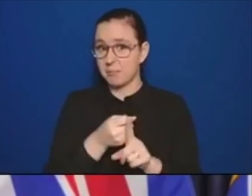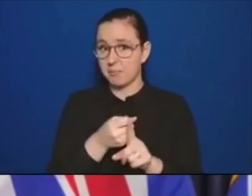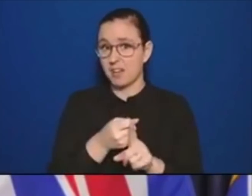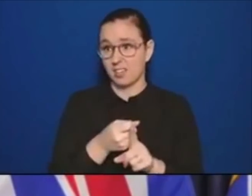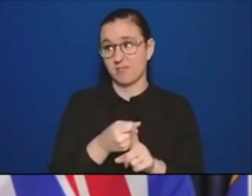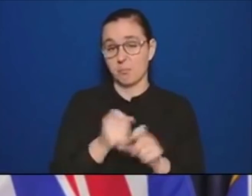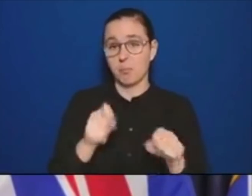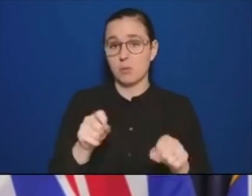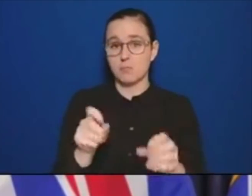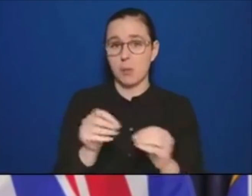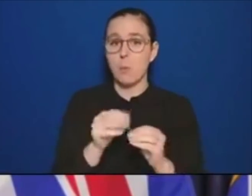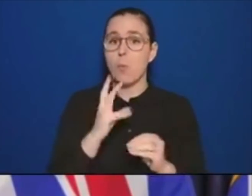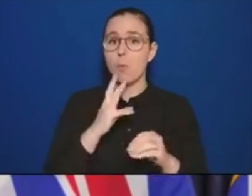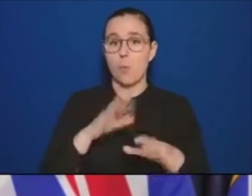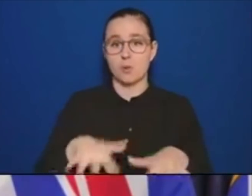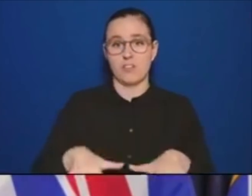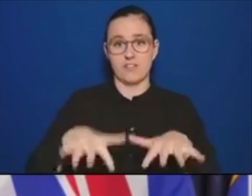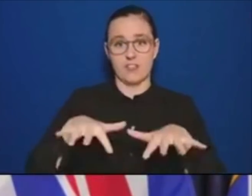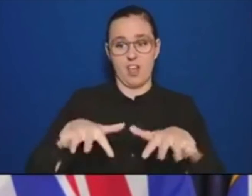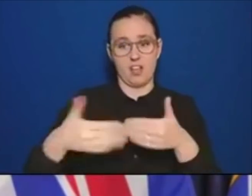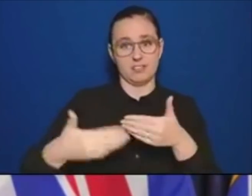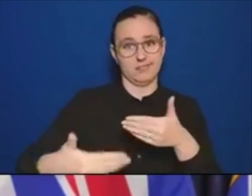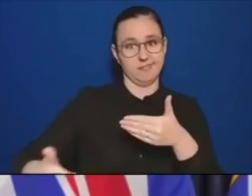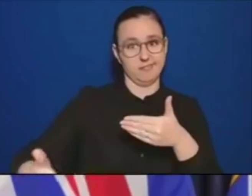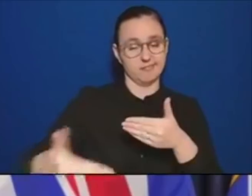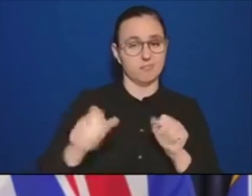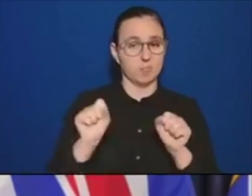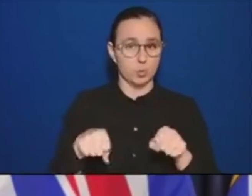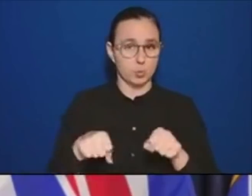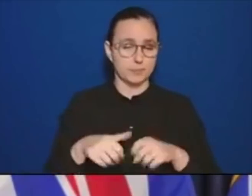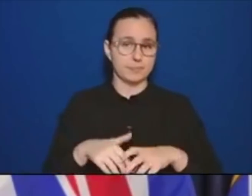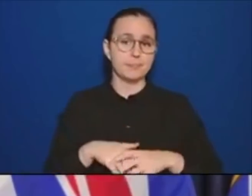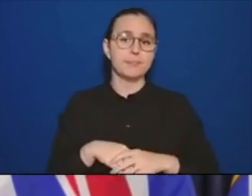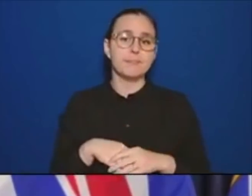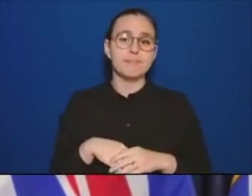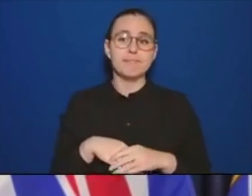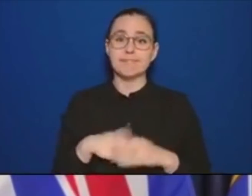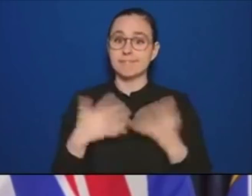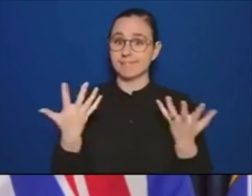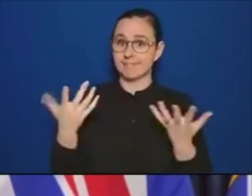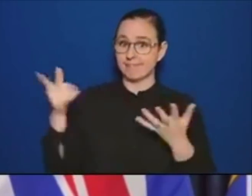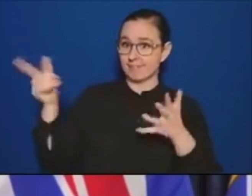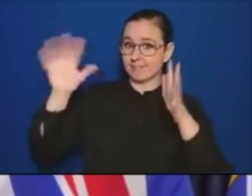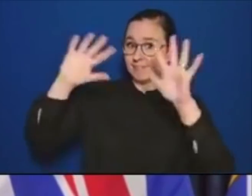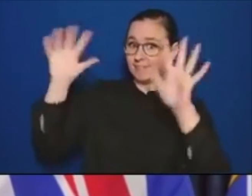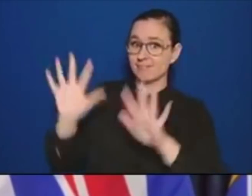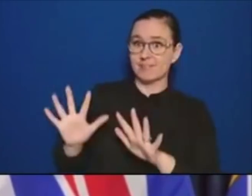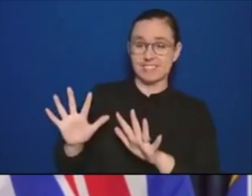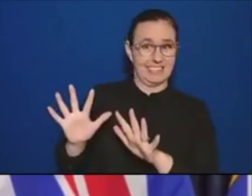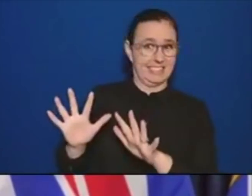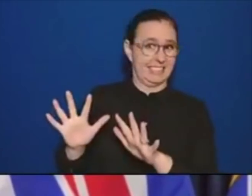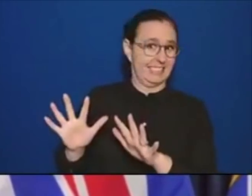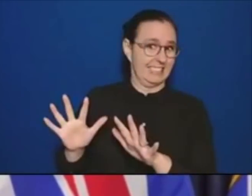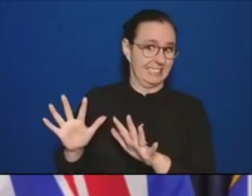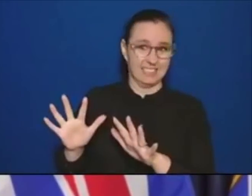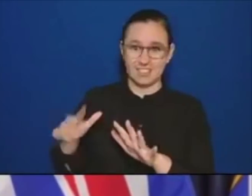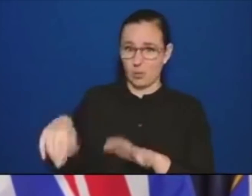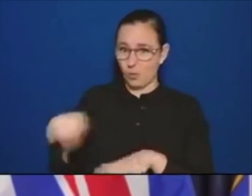coming week. These storms are coming at a time when we're already grappling with some of the most destructive weather we've ever